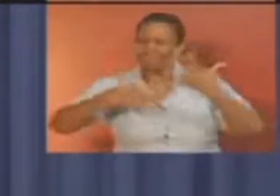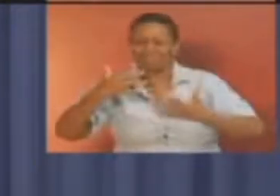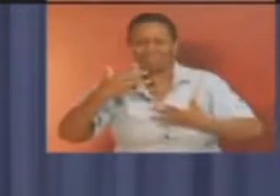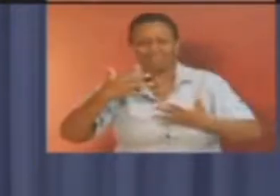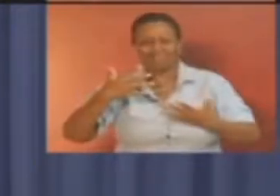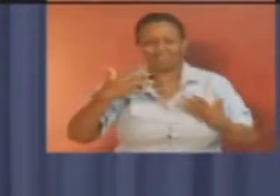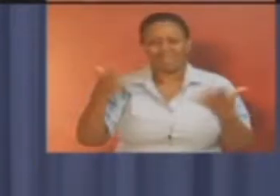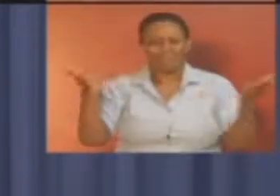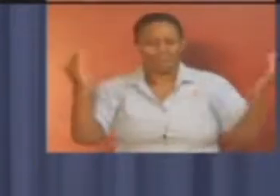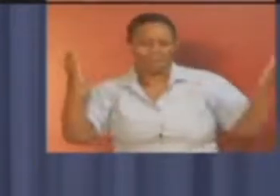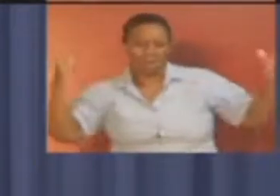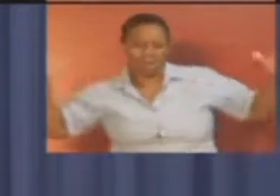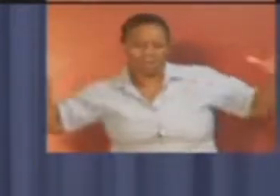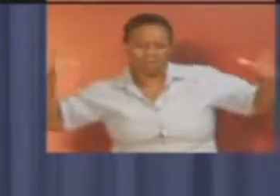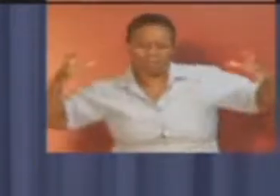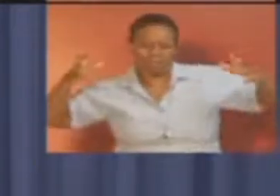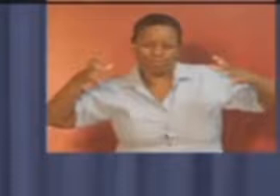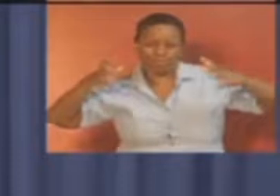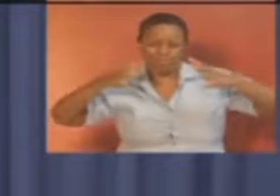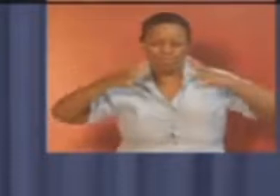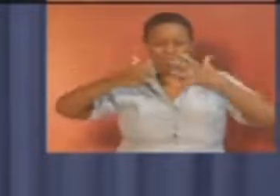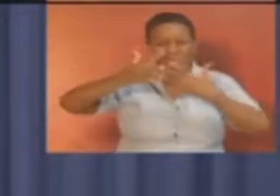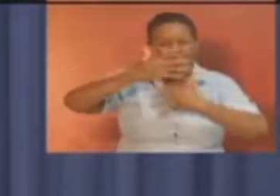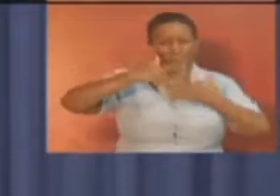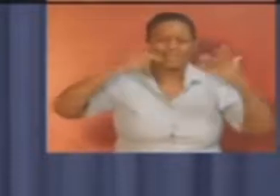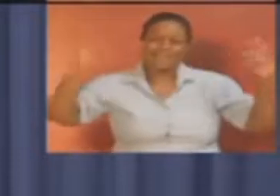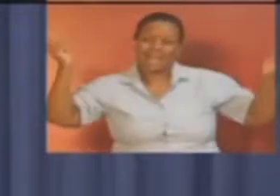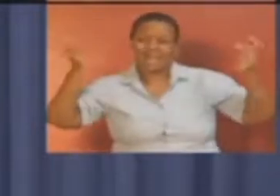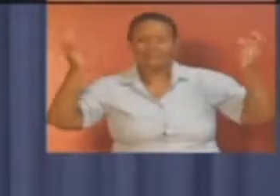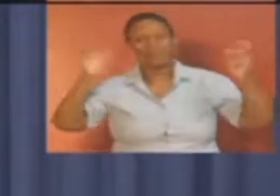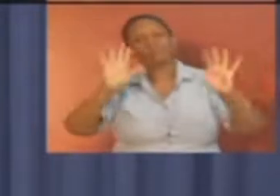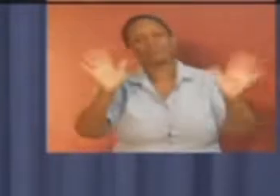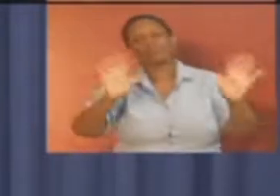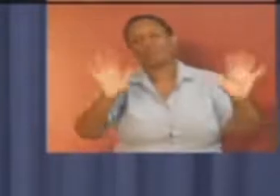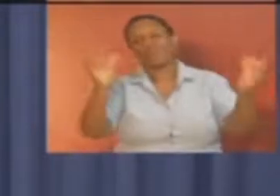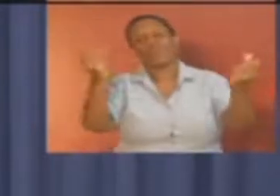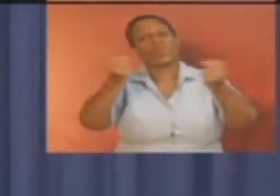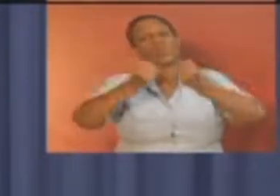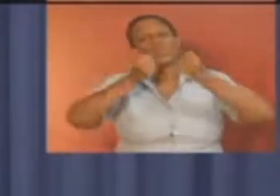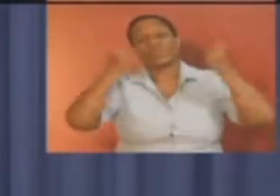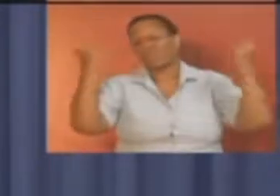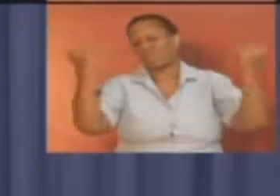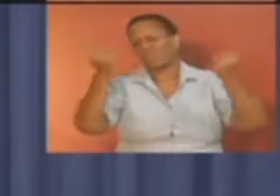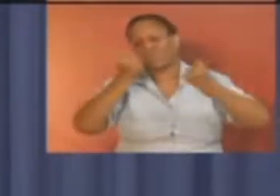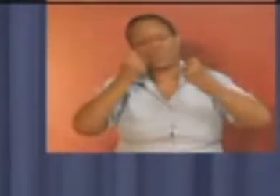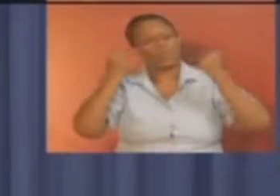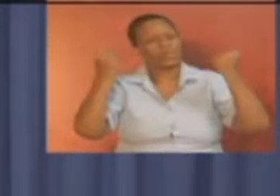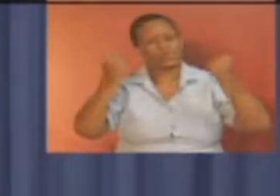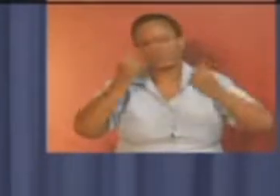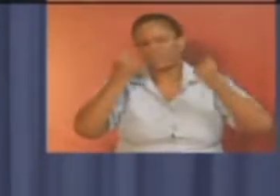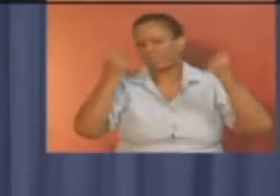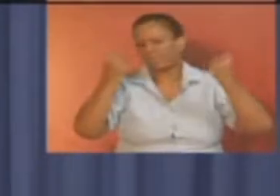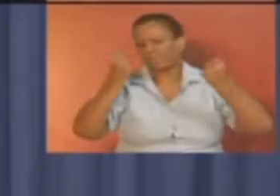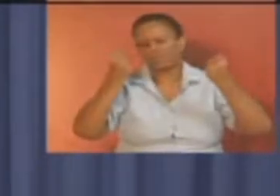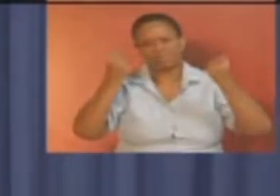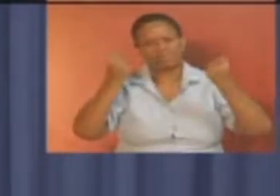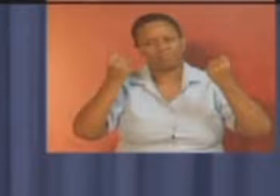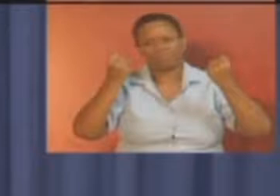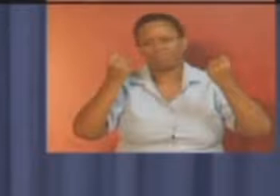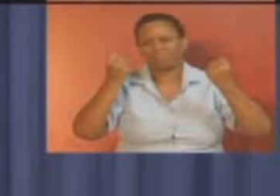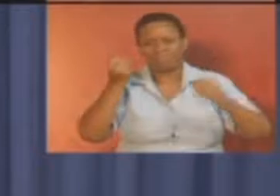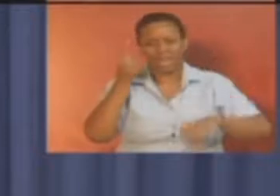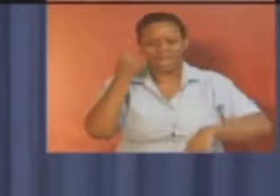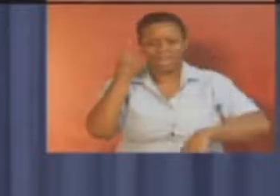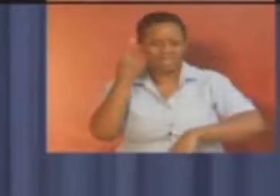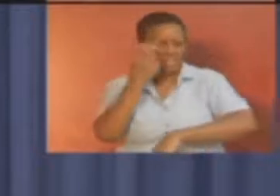the aunts come, all the uncles come. That will do a disservice to the health sector, already strained, but it will